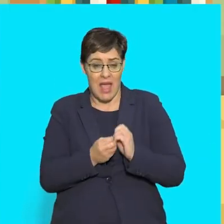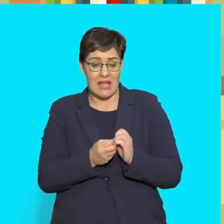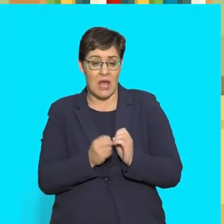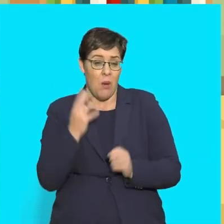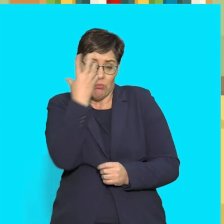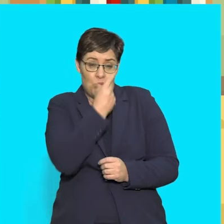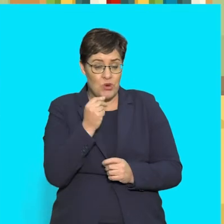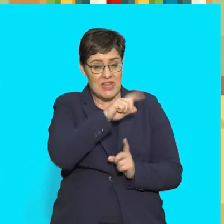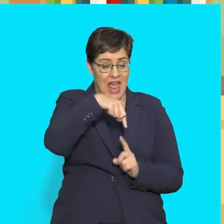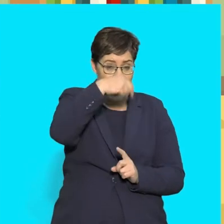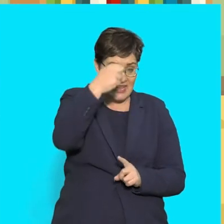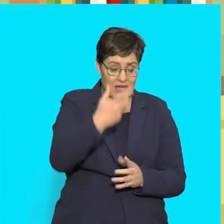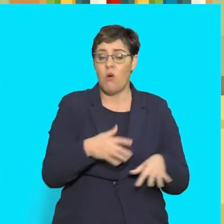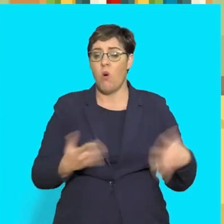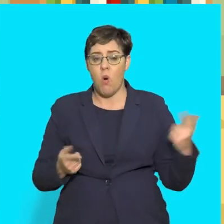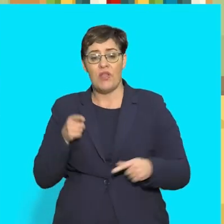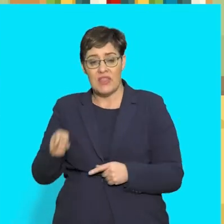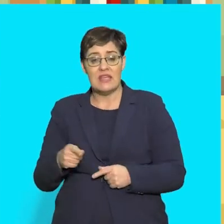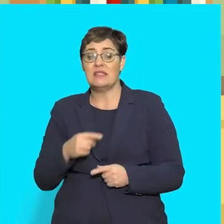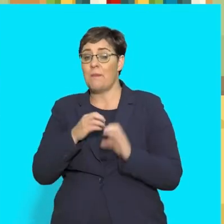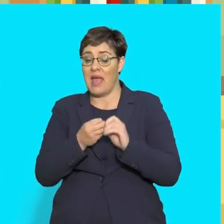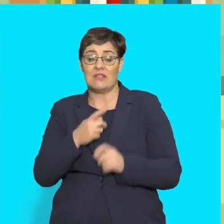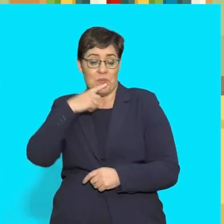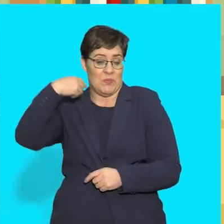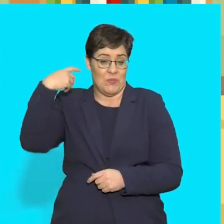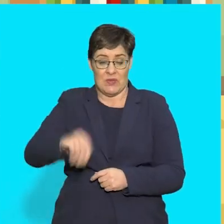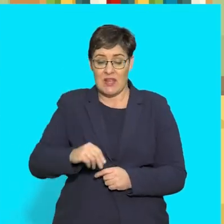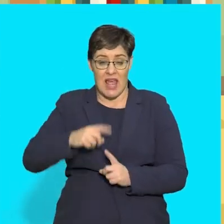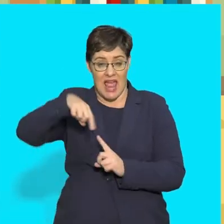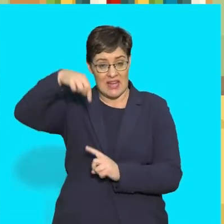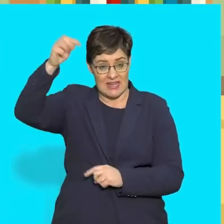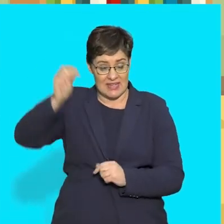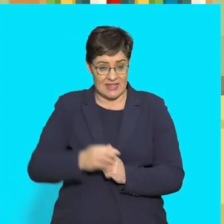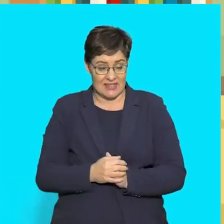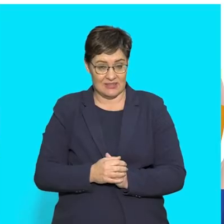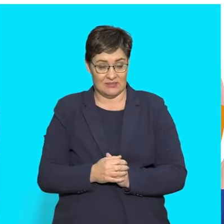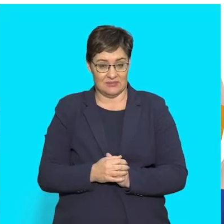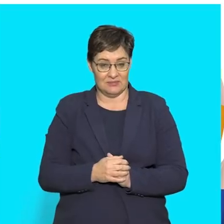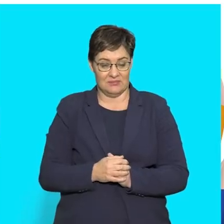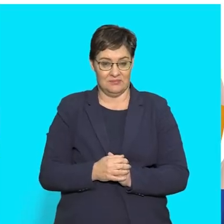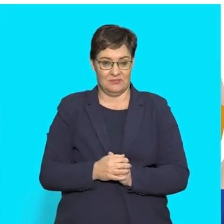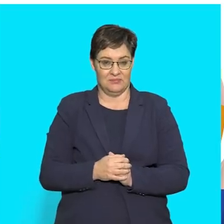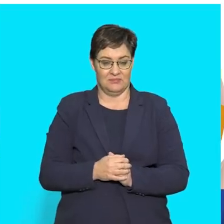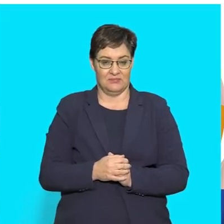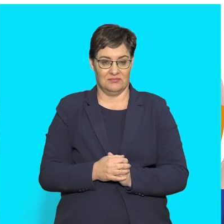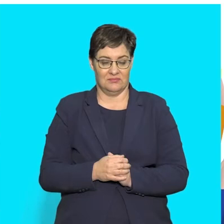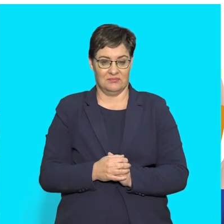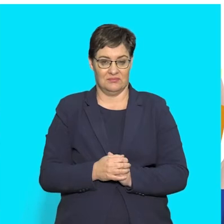pretty honey? Or do I say, bees make delicious honey?